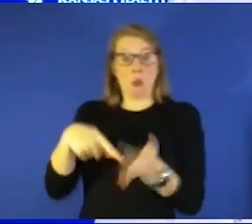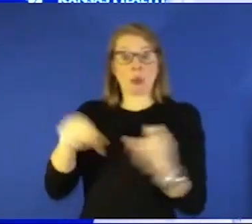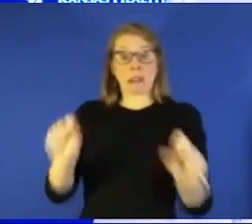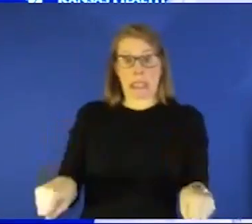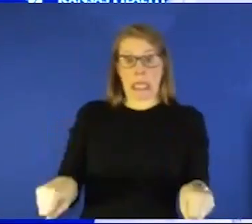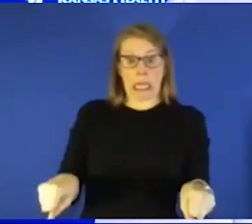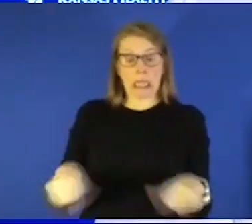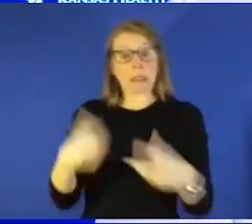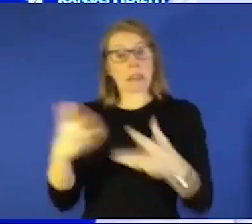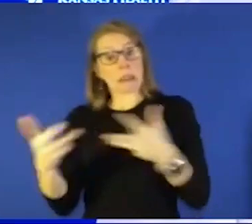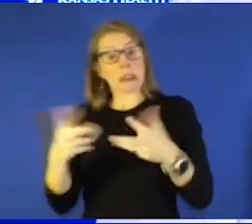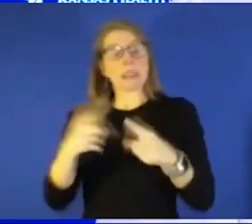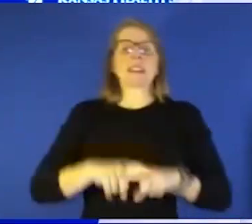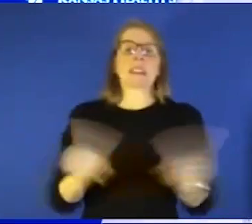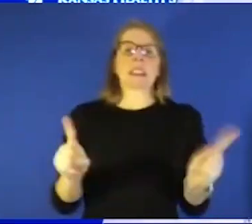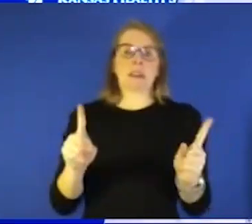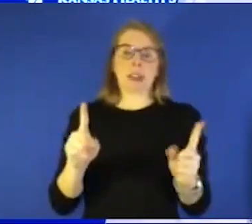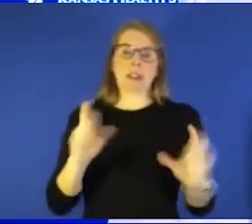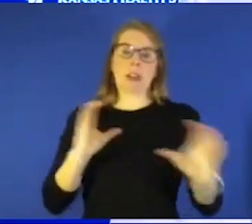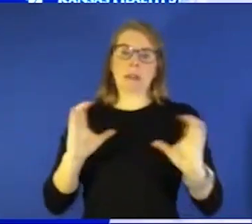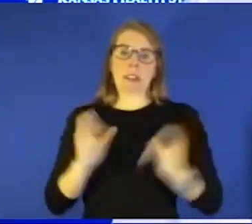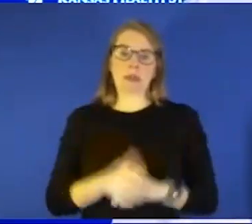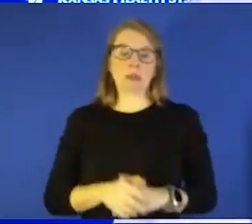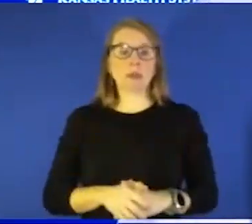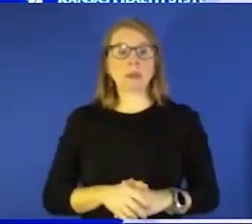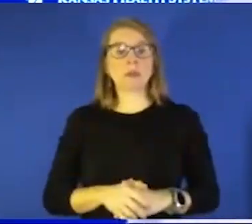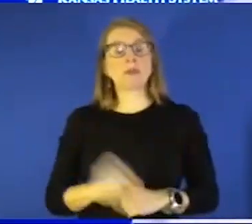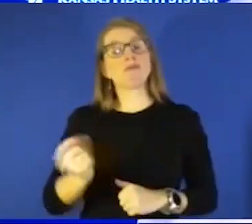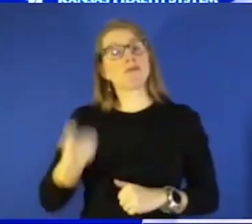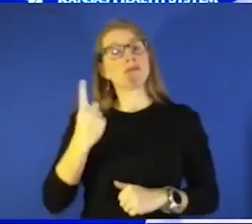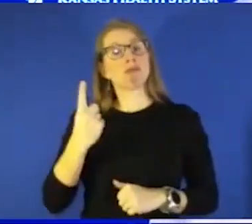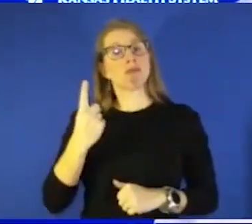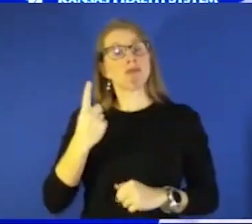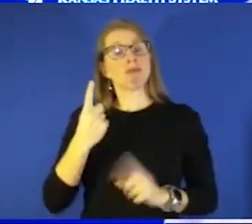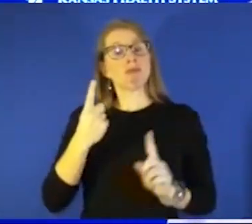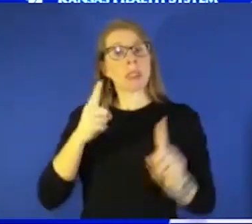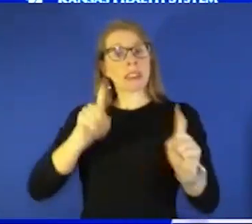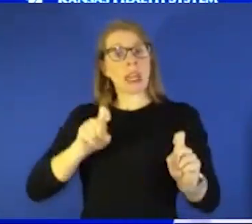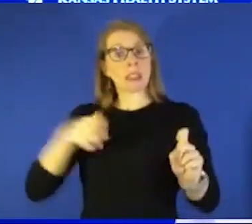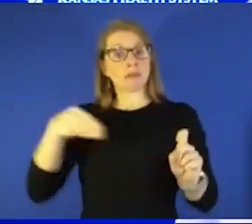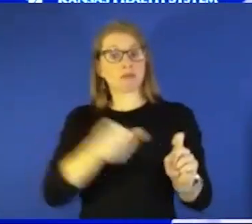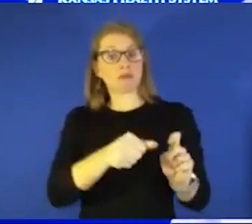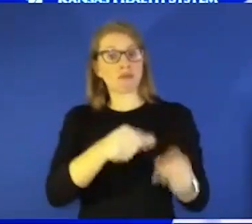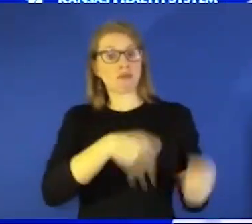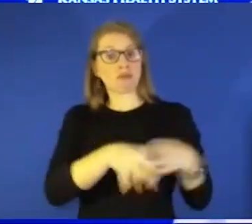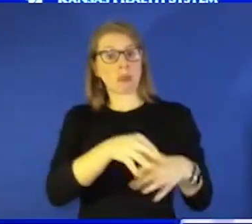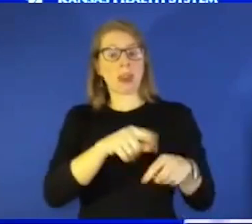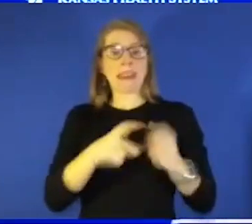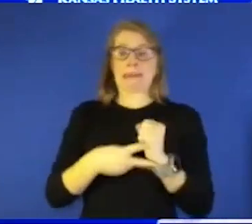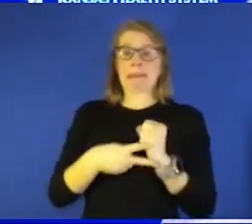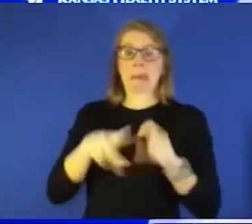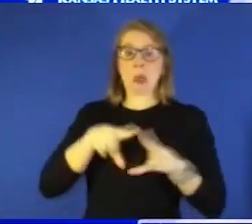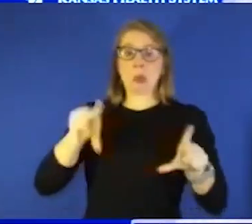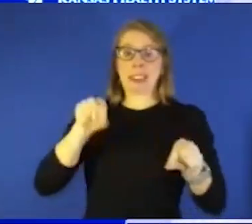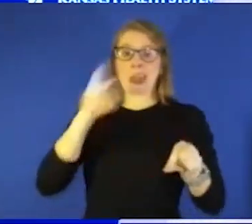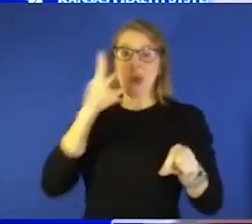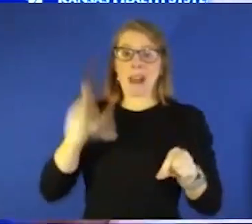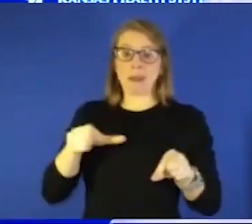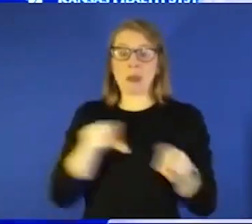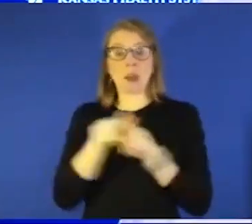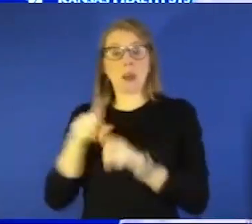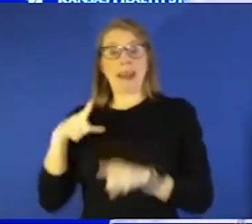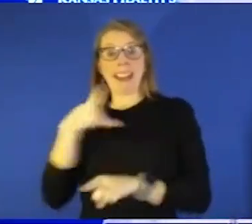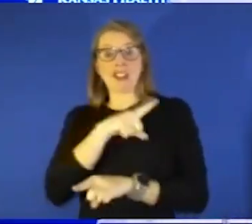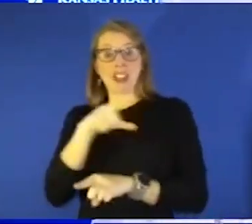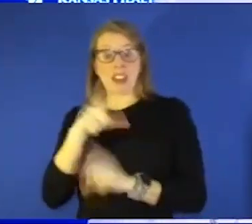conversation. Now, there's some thought that we may get to a point where those testing you'll get reimbursed for, but you'll have to keep the receipts. And that legislation, as far as I know, has